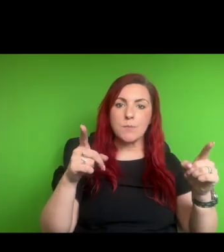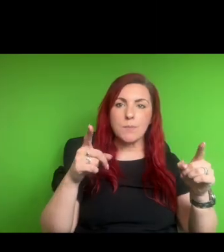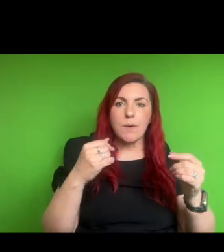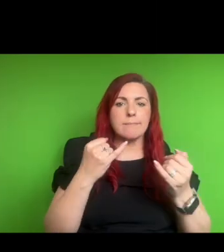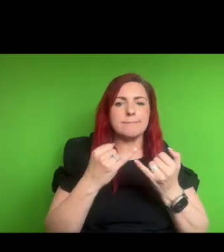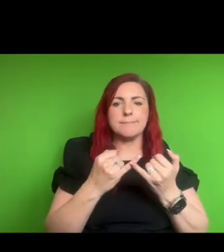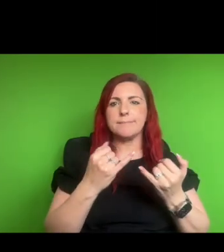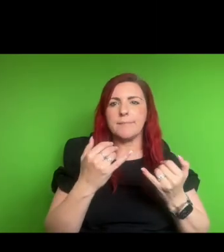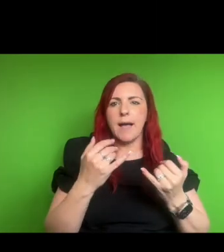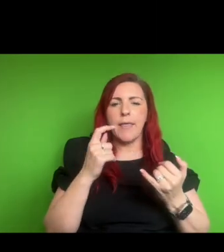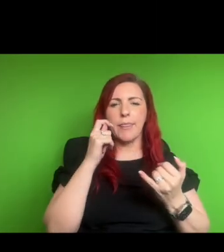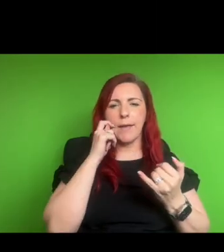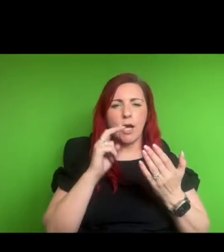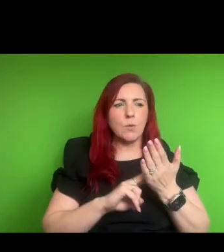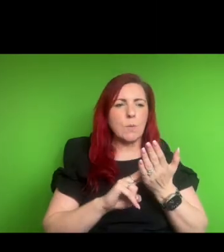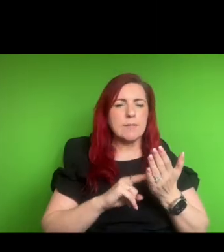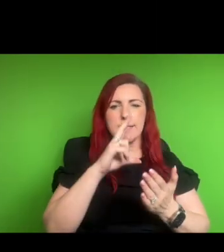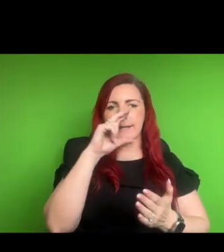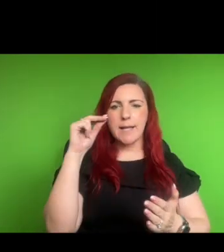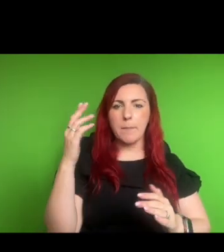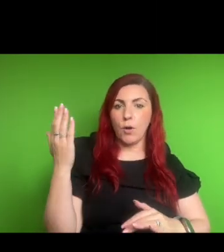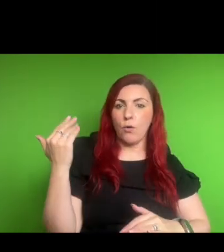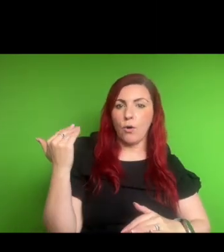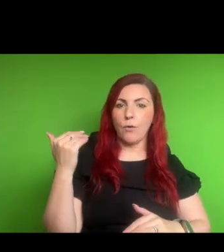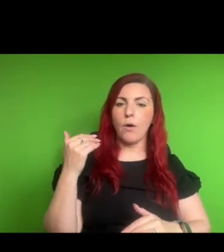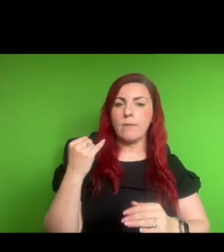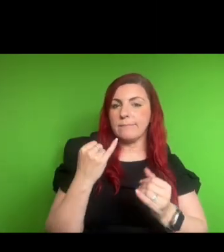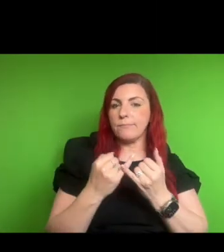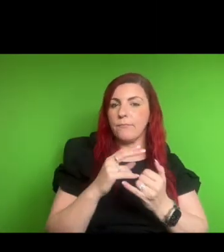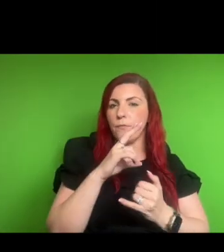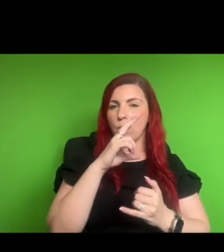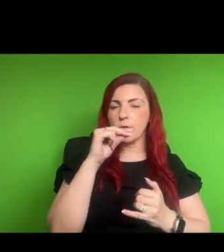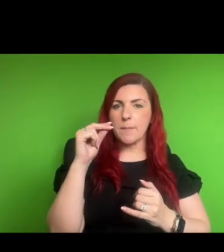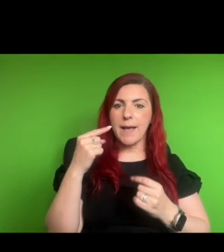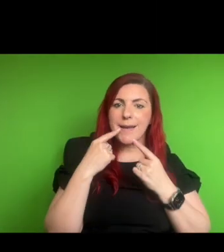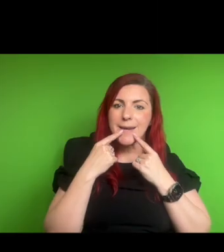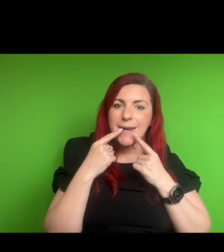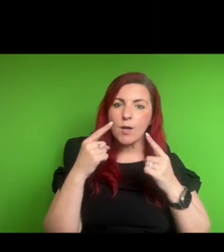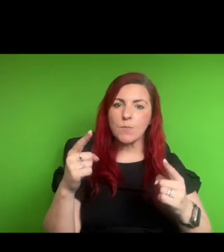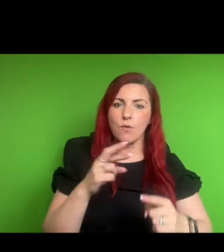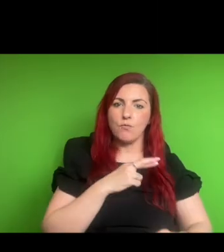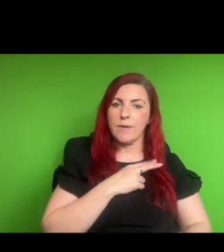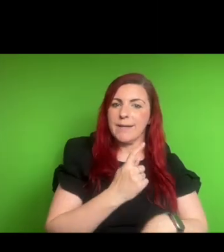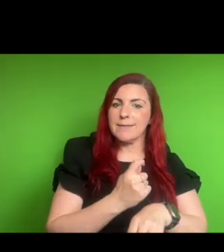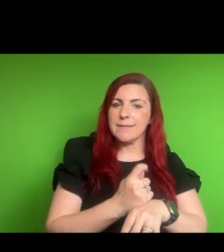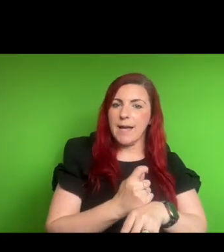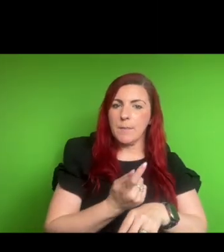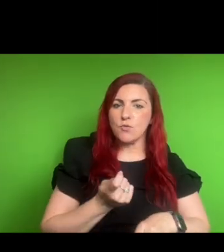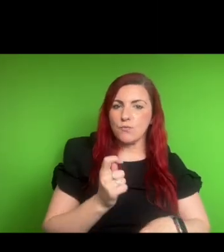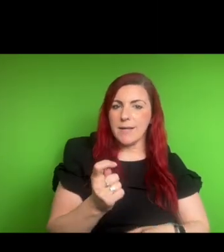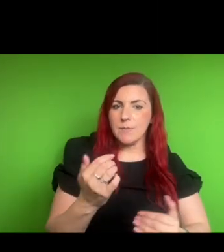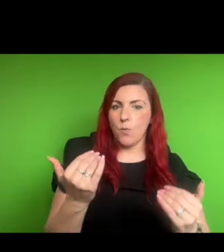I referred earlier on, typically would be announcements of real-time transport